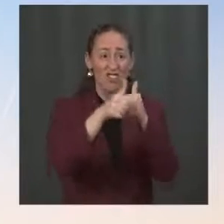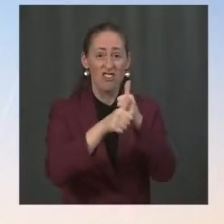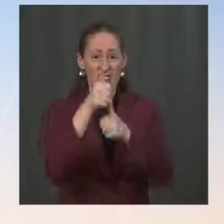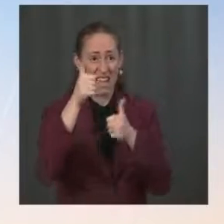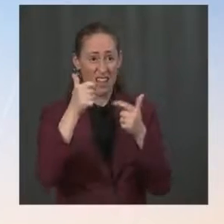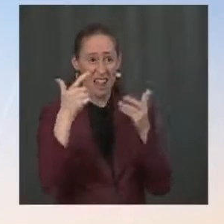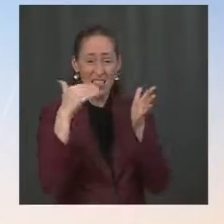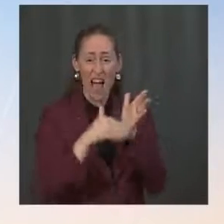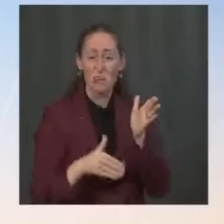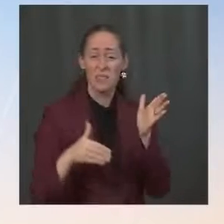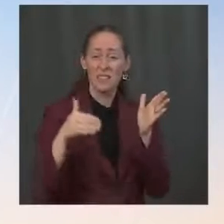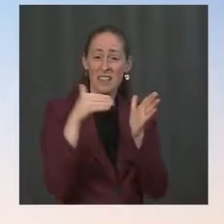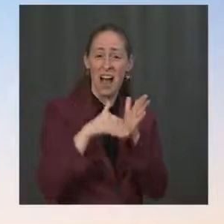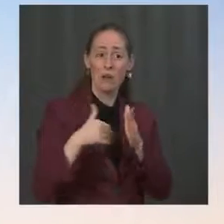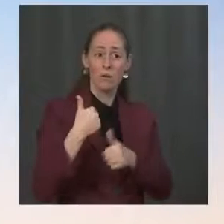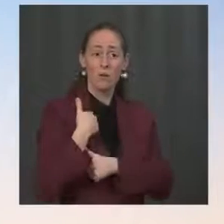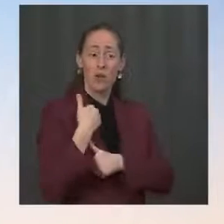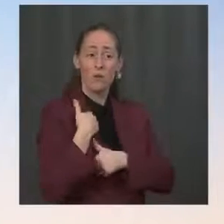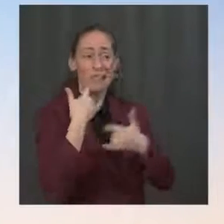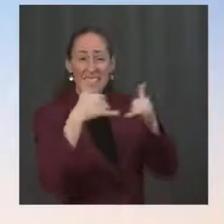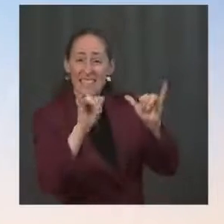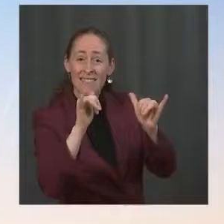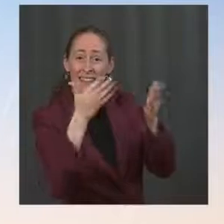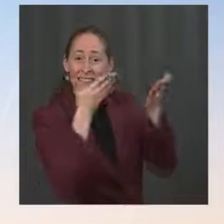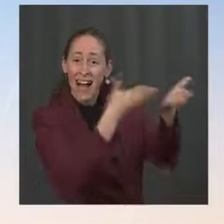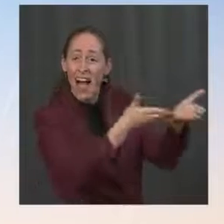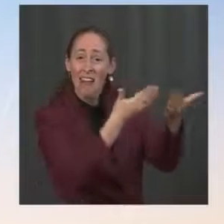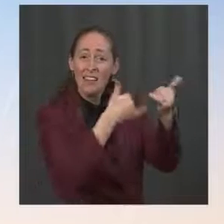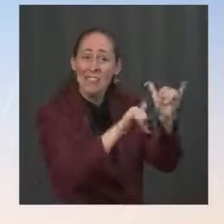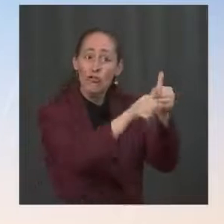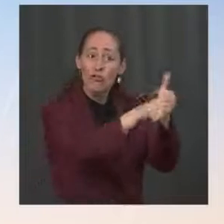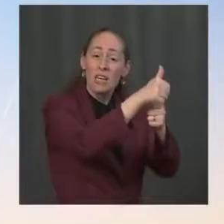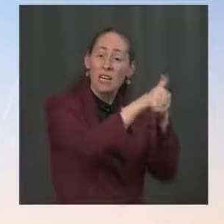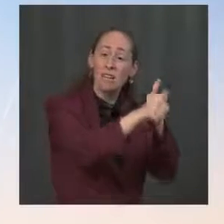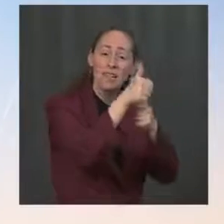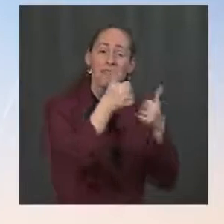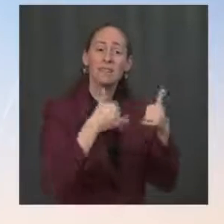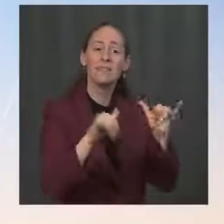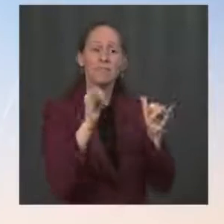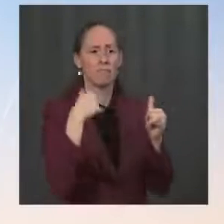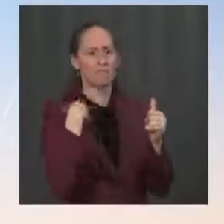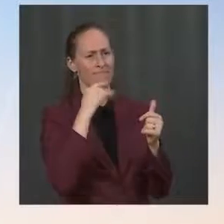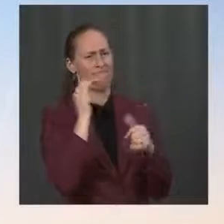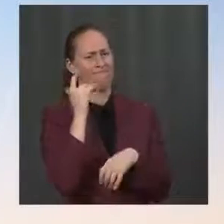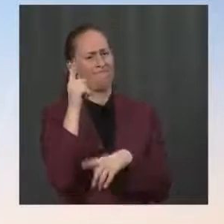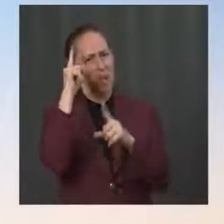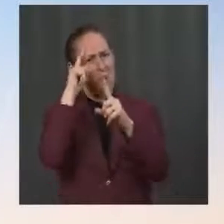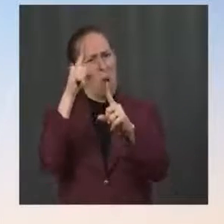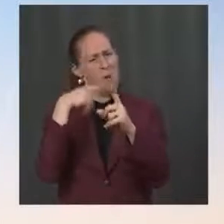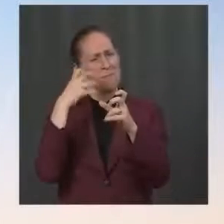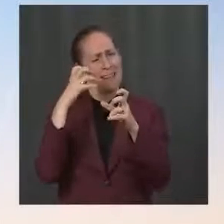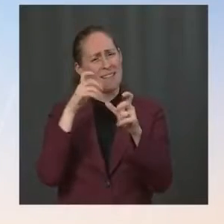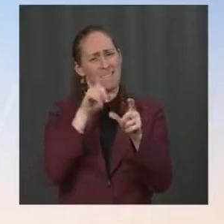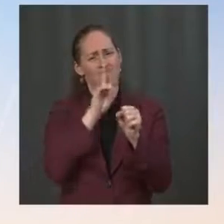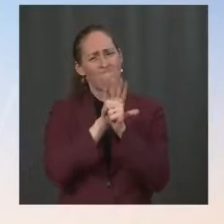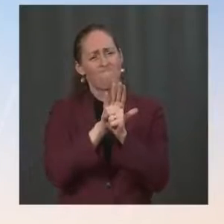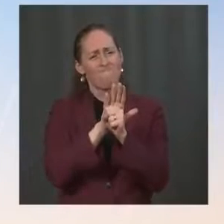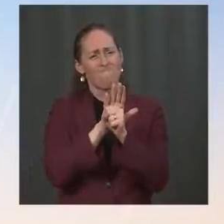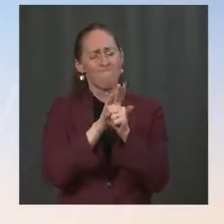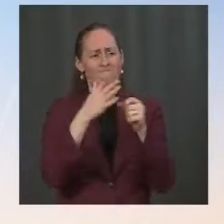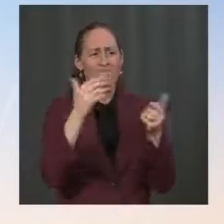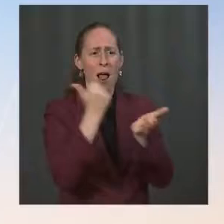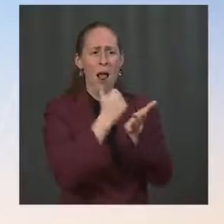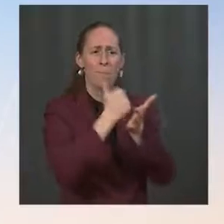ground, still currently on the ground, implementing a mission, committed to a mission, as you heard General McKenzie and the President also